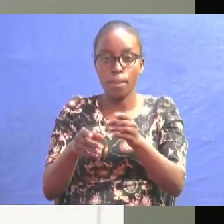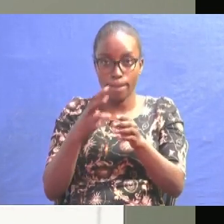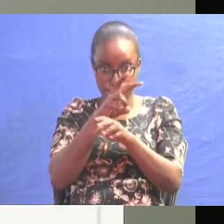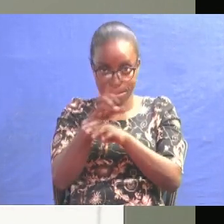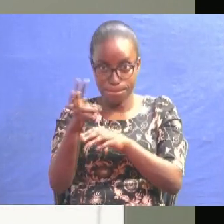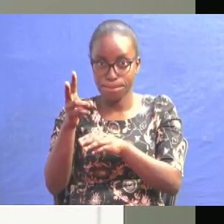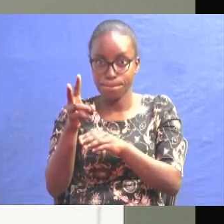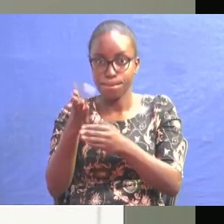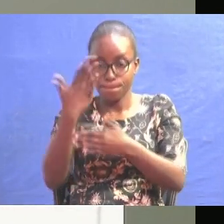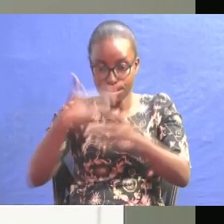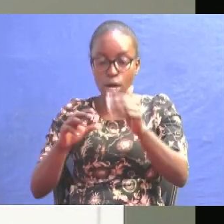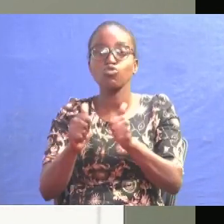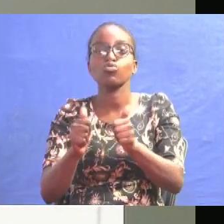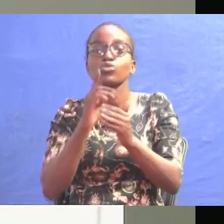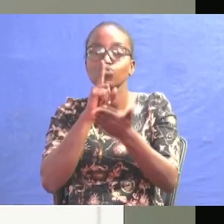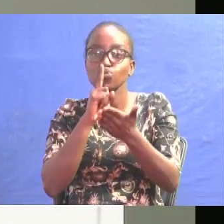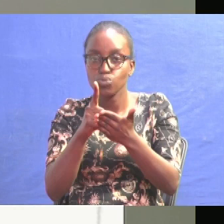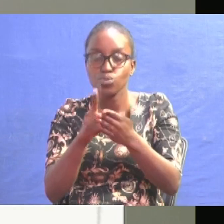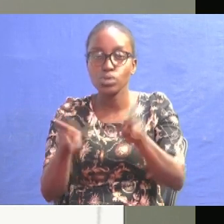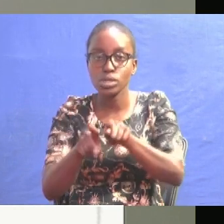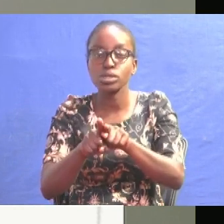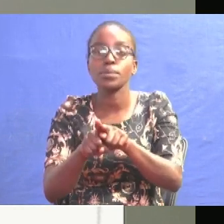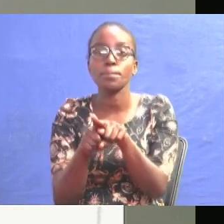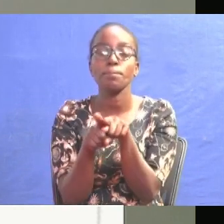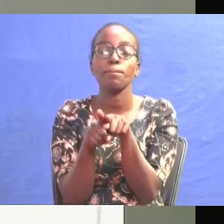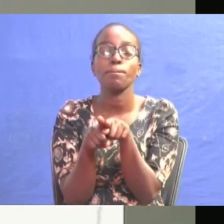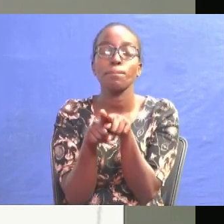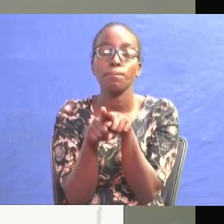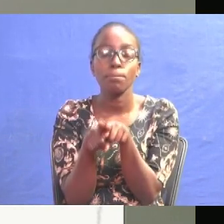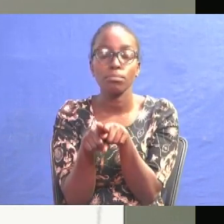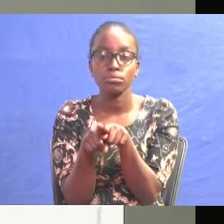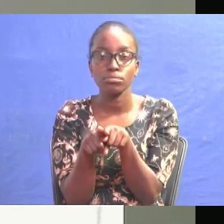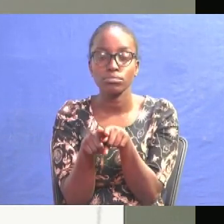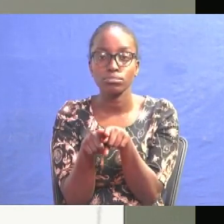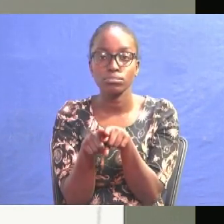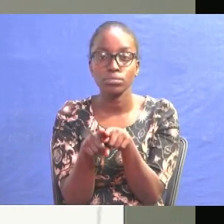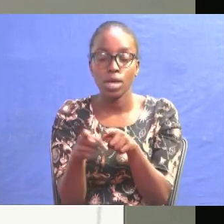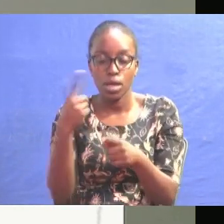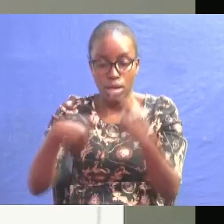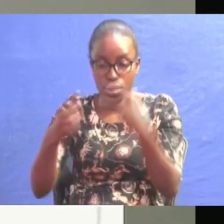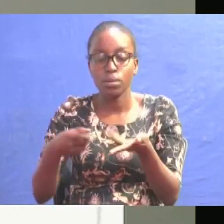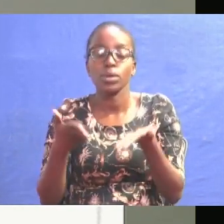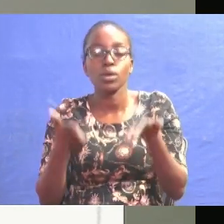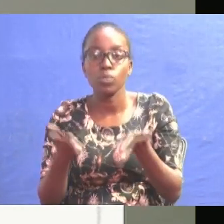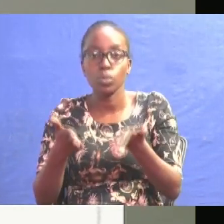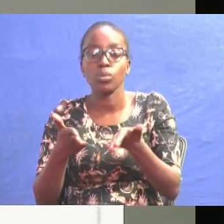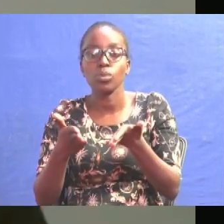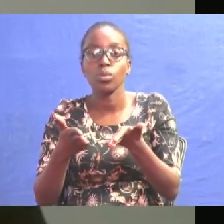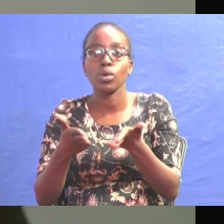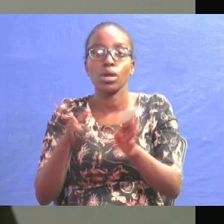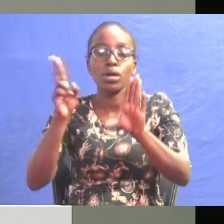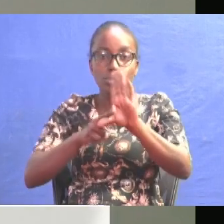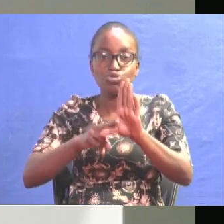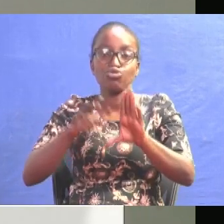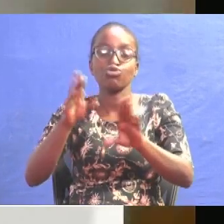ensure that he's gonna to be the current, to be the upcoming chair for AU, Right Honorable Raila Amolo